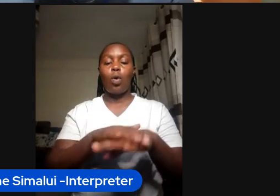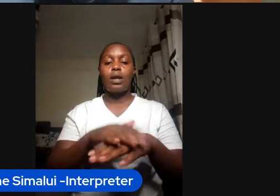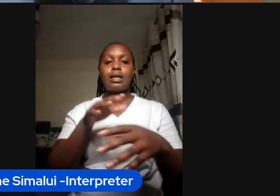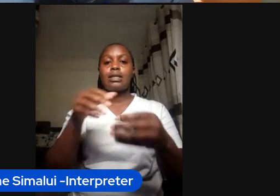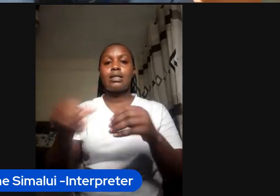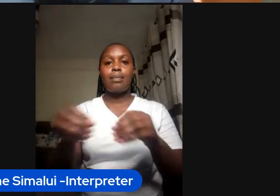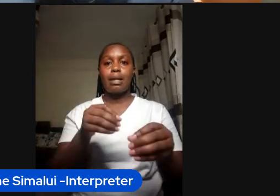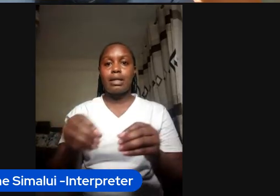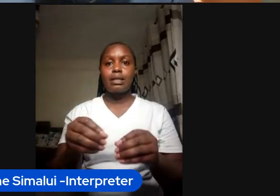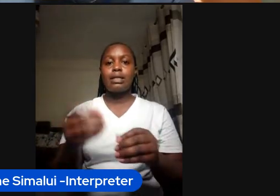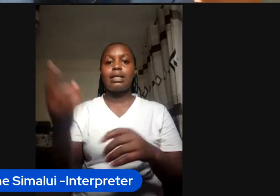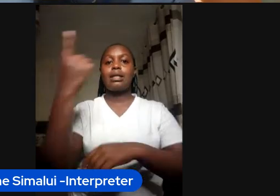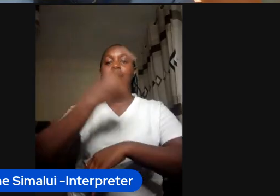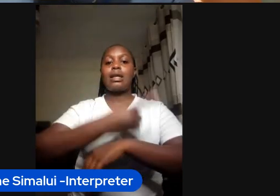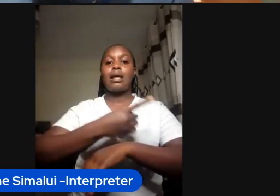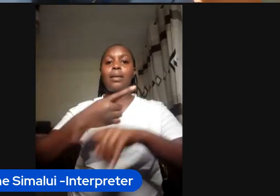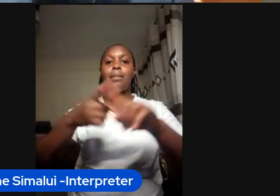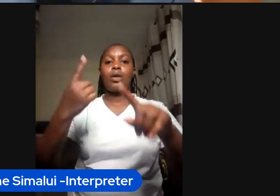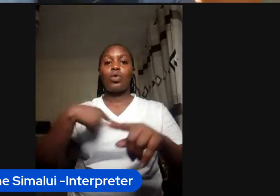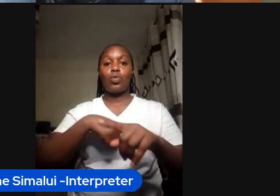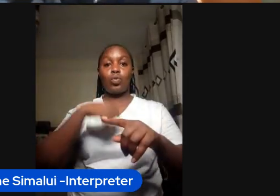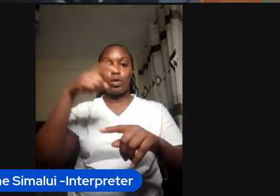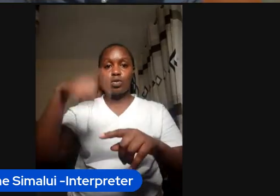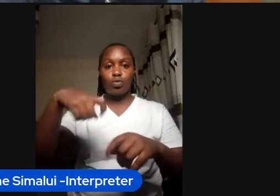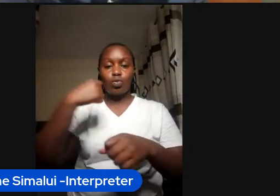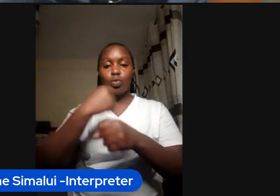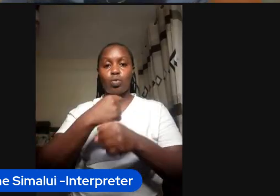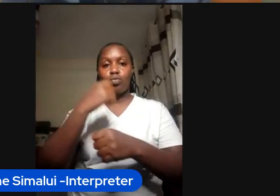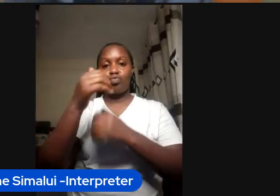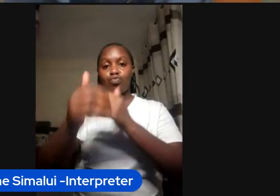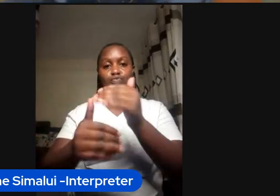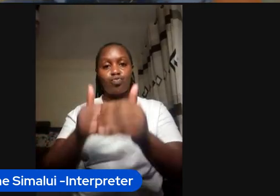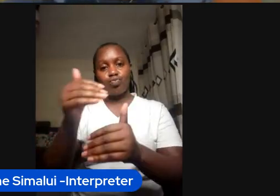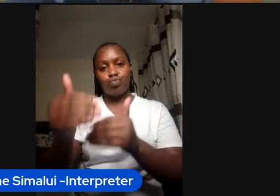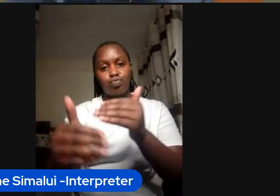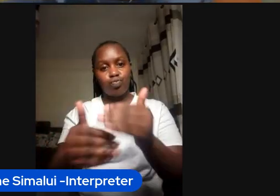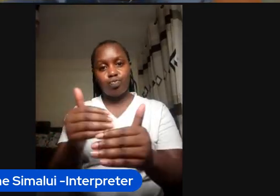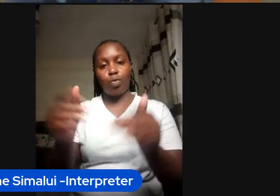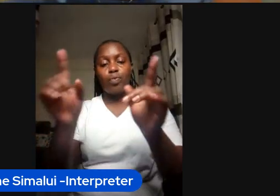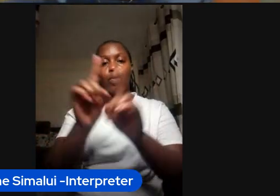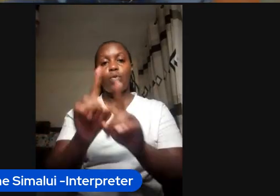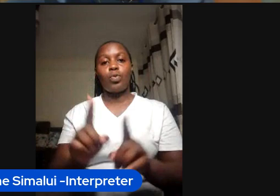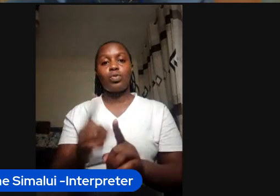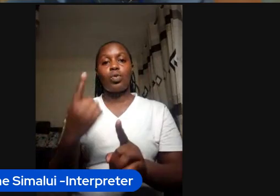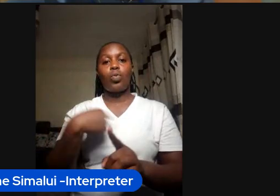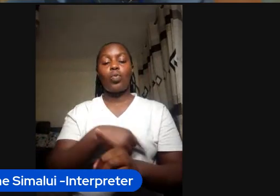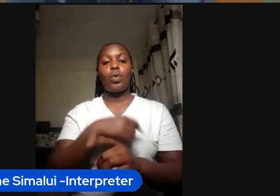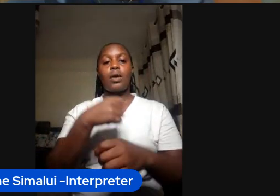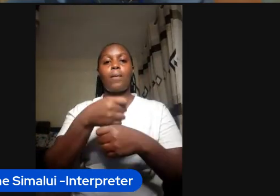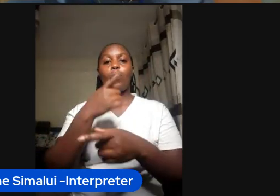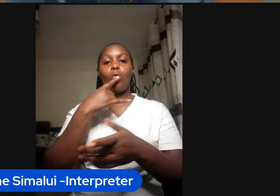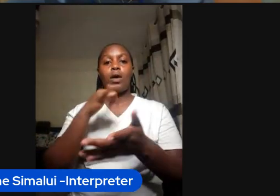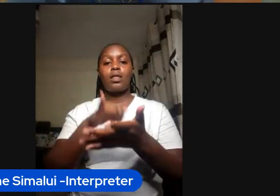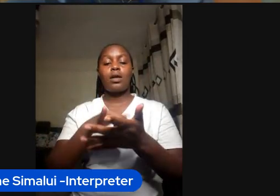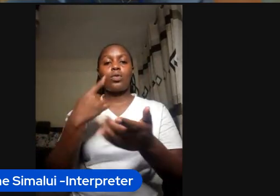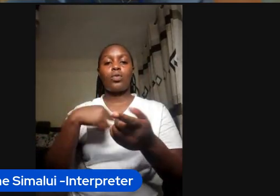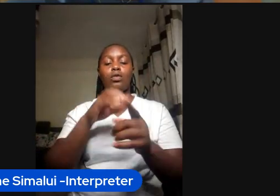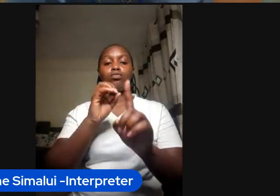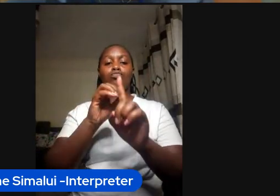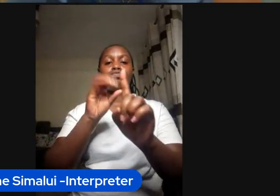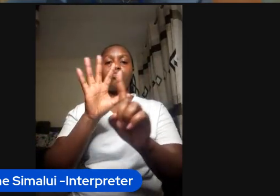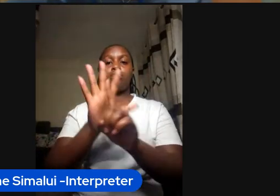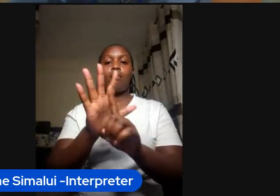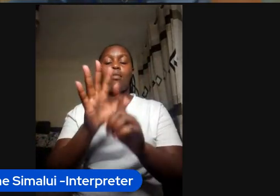that. We should be consistent, be putting content out there, and ensure that the